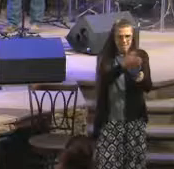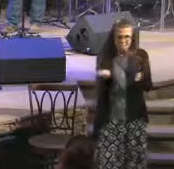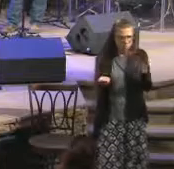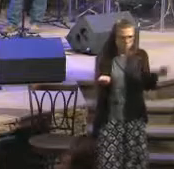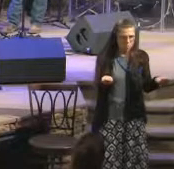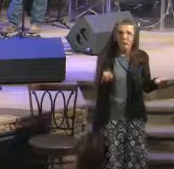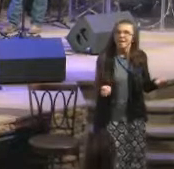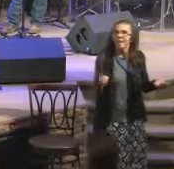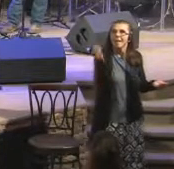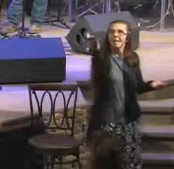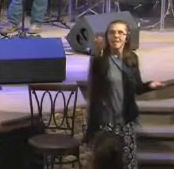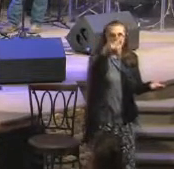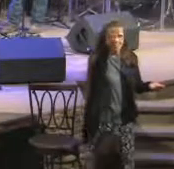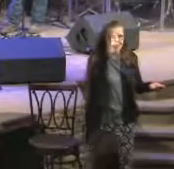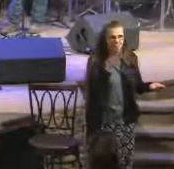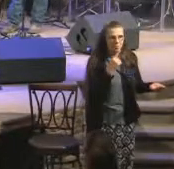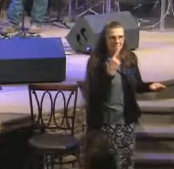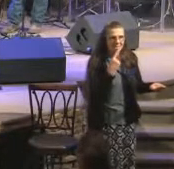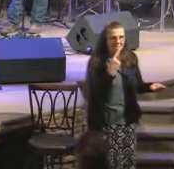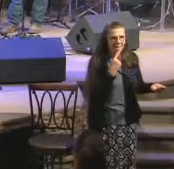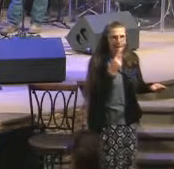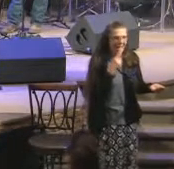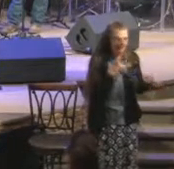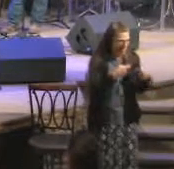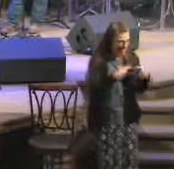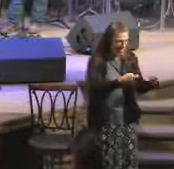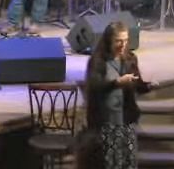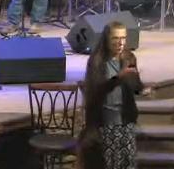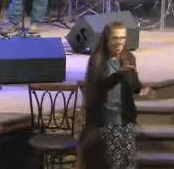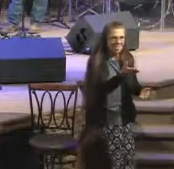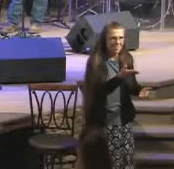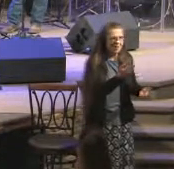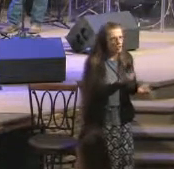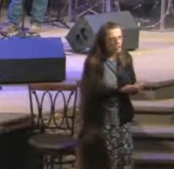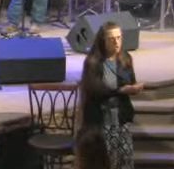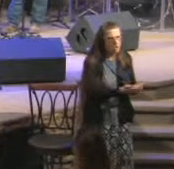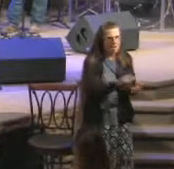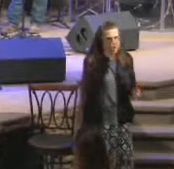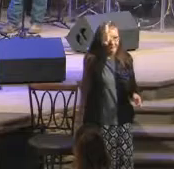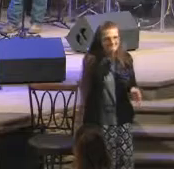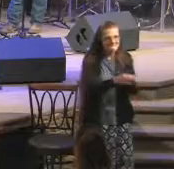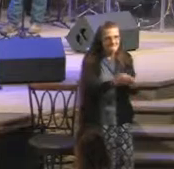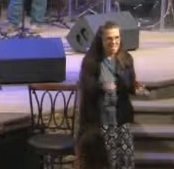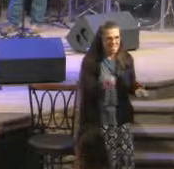to God, and God will say, I reward you, good and faithful servant.